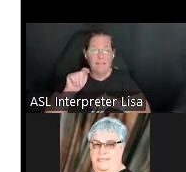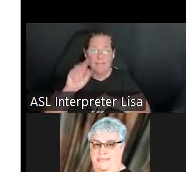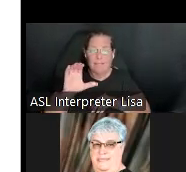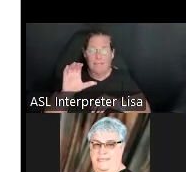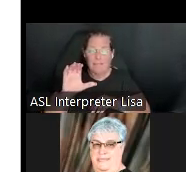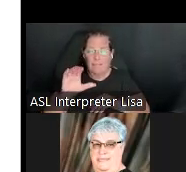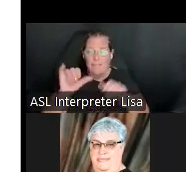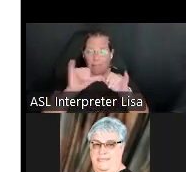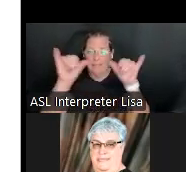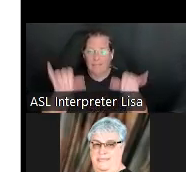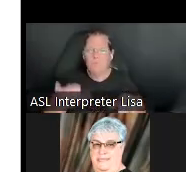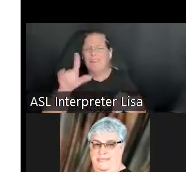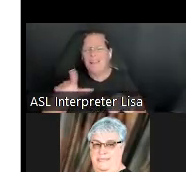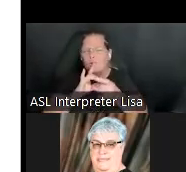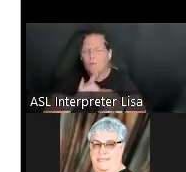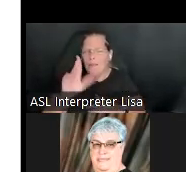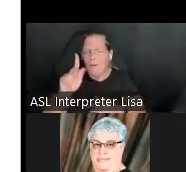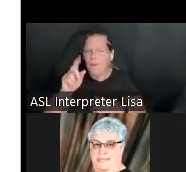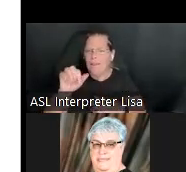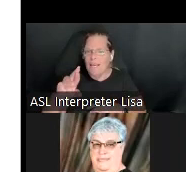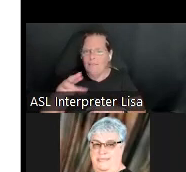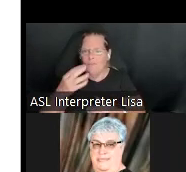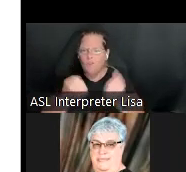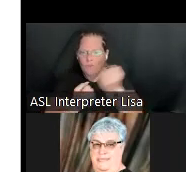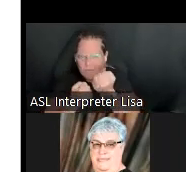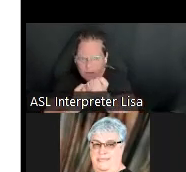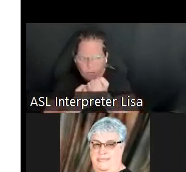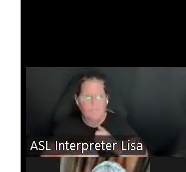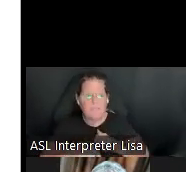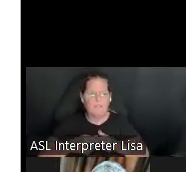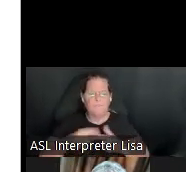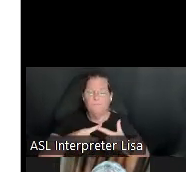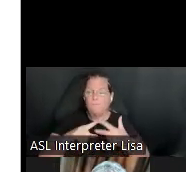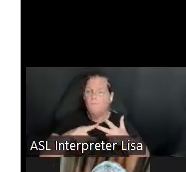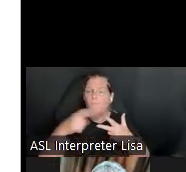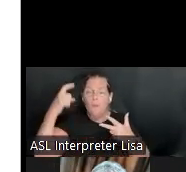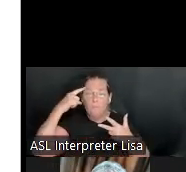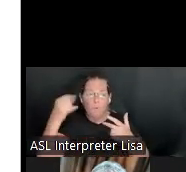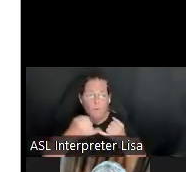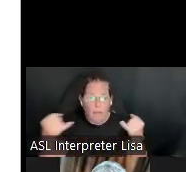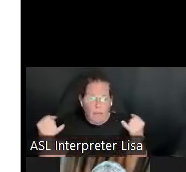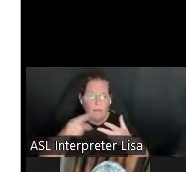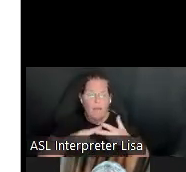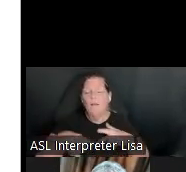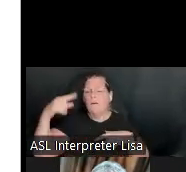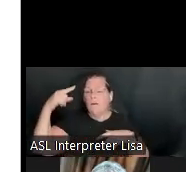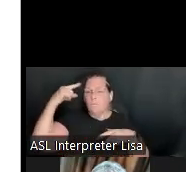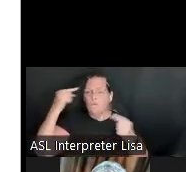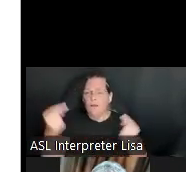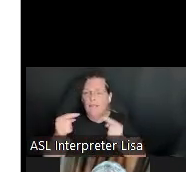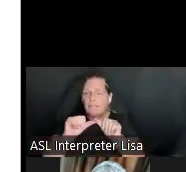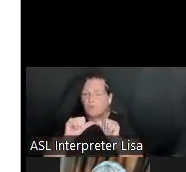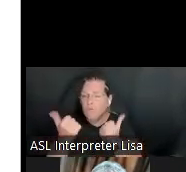with Kessler Foundation, Brainline, the Brain Injury Alliance of America,